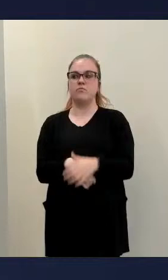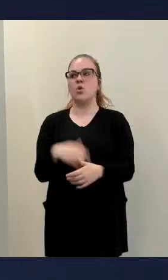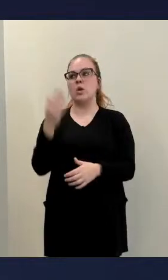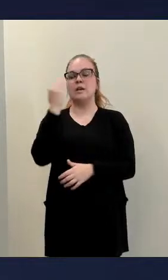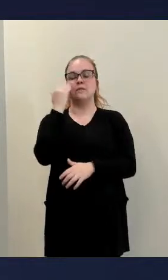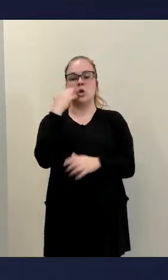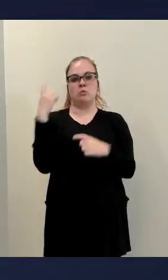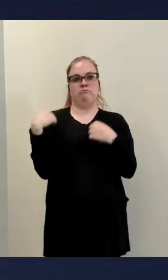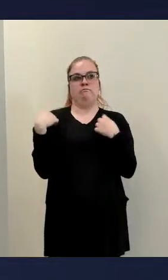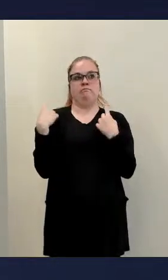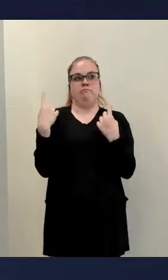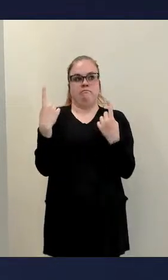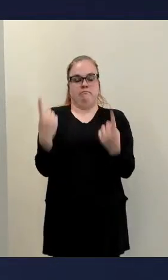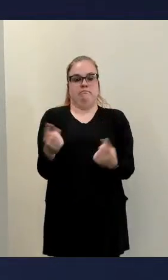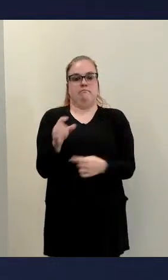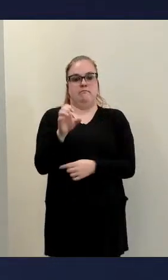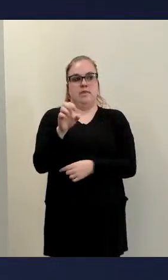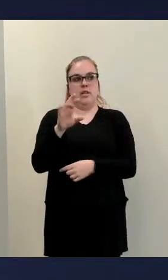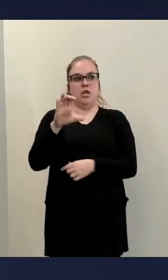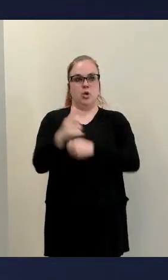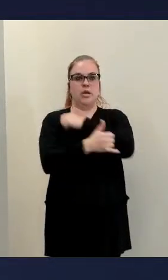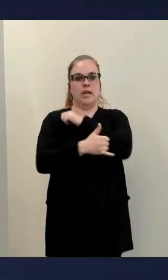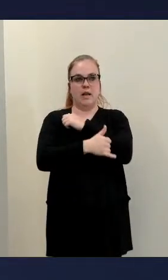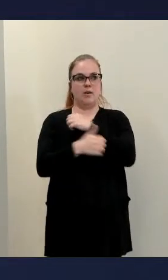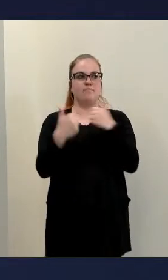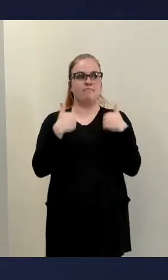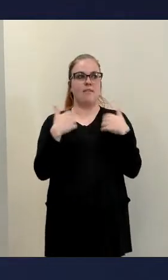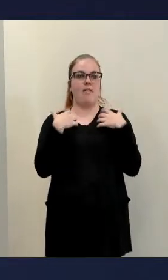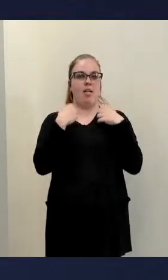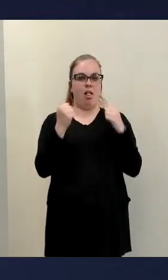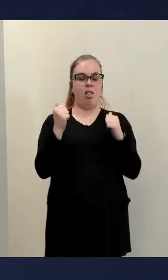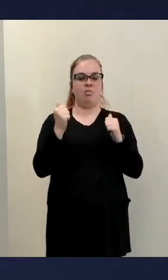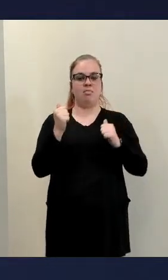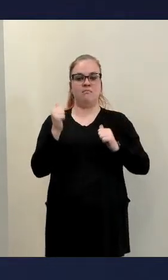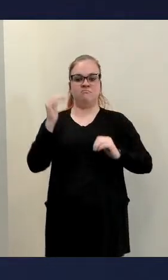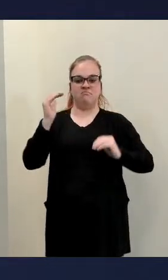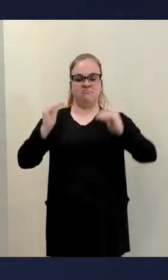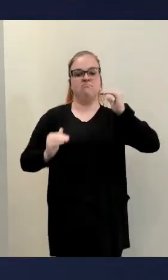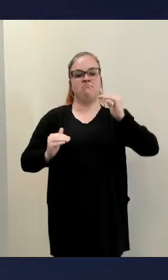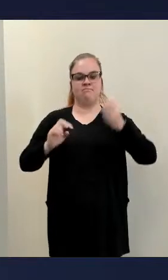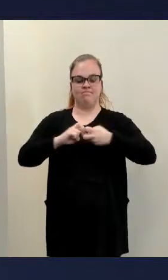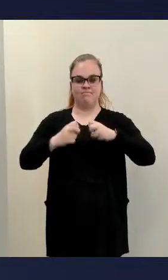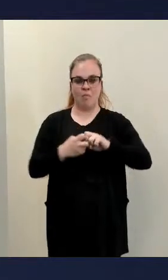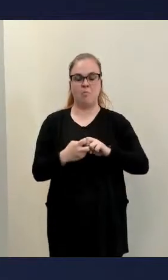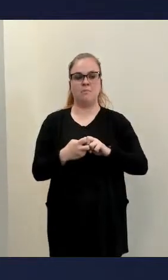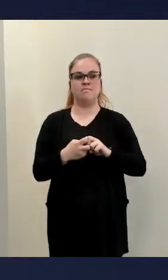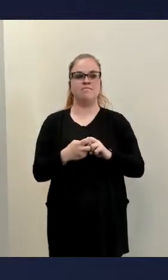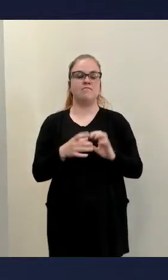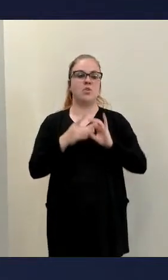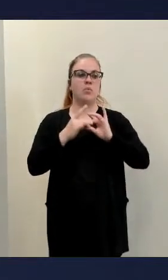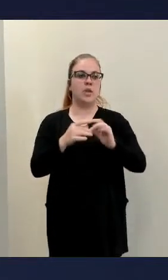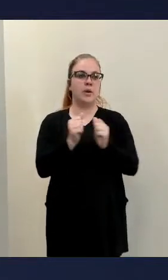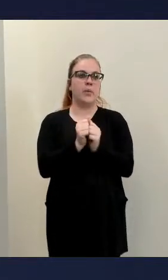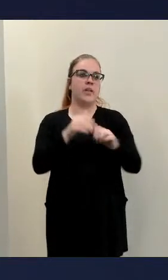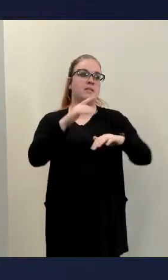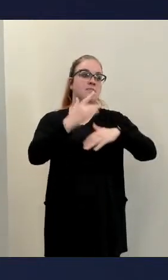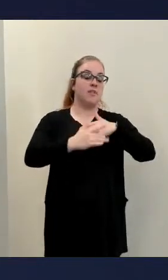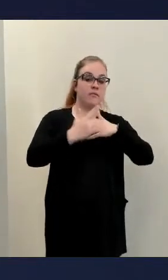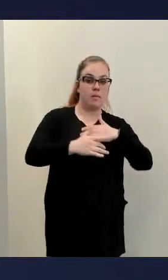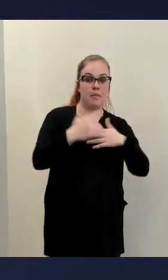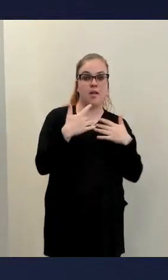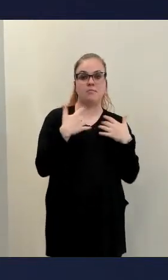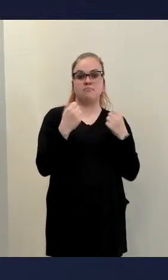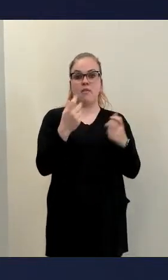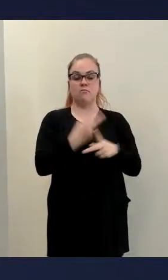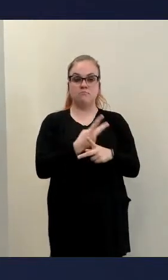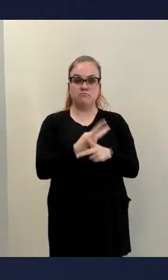known for some time in Erie County, that there are health equity, health disparity issues. Discrepancy with regards to the availability of health care in